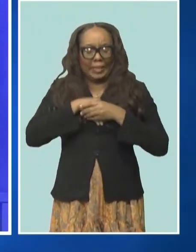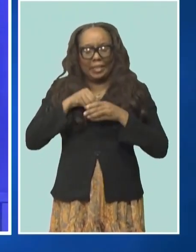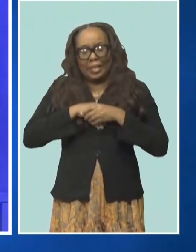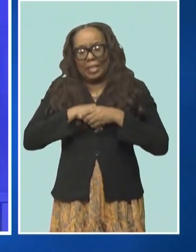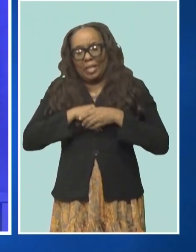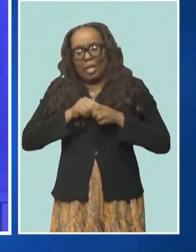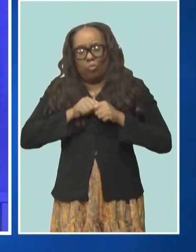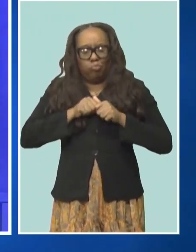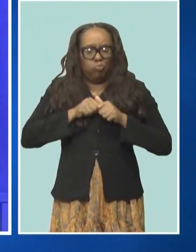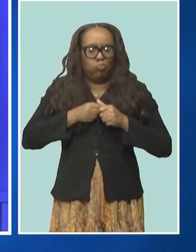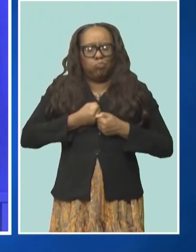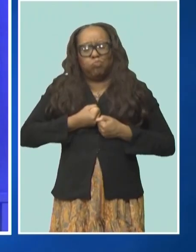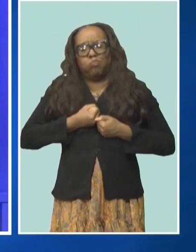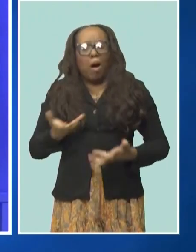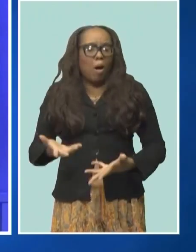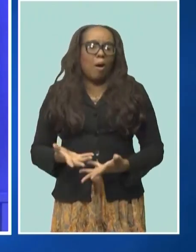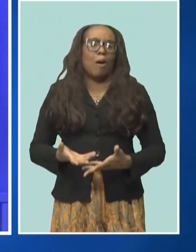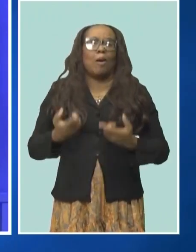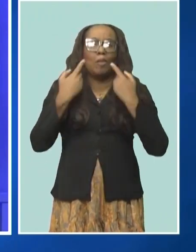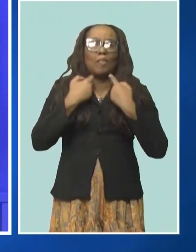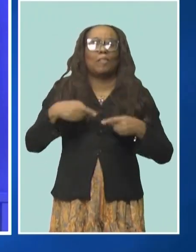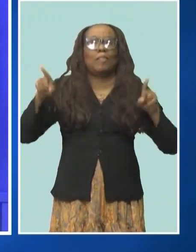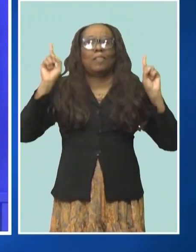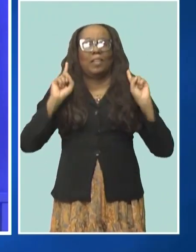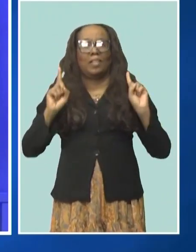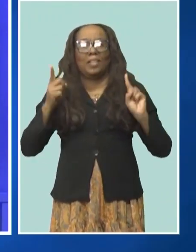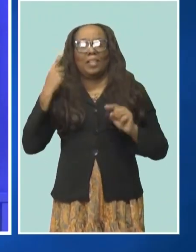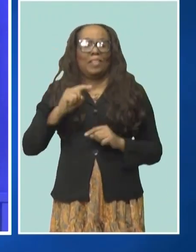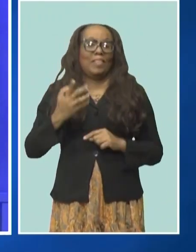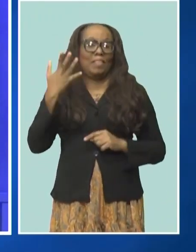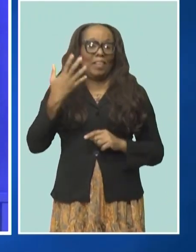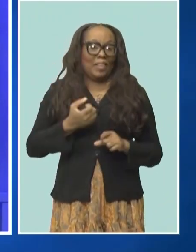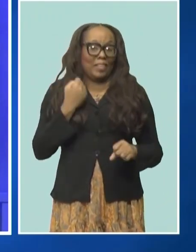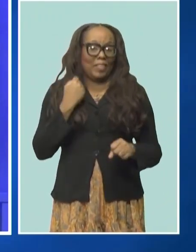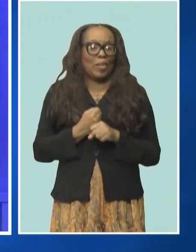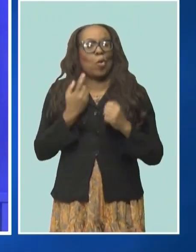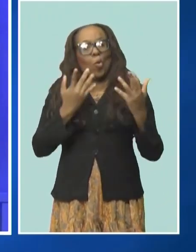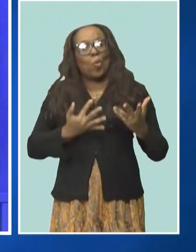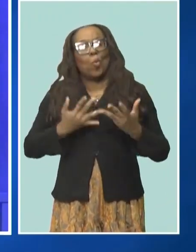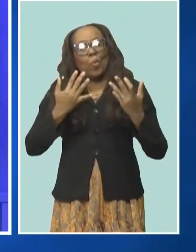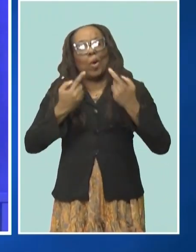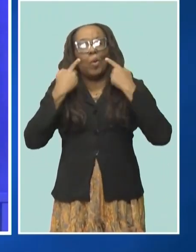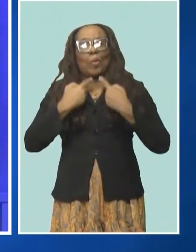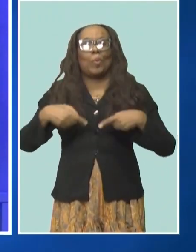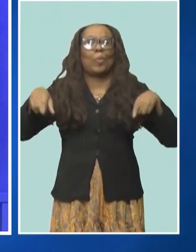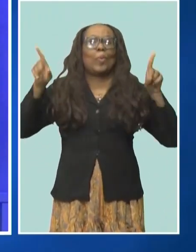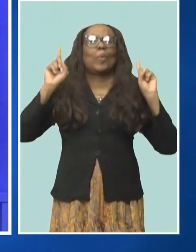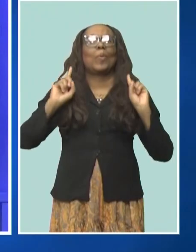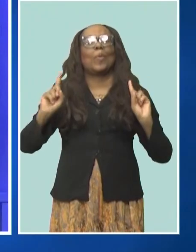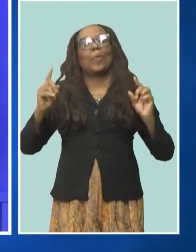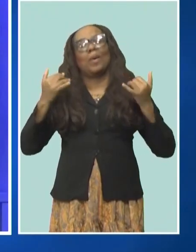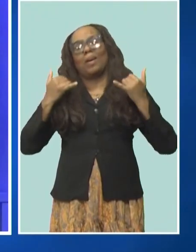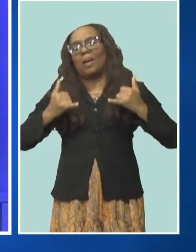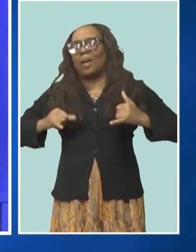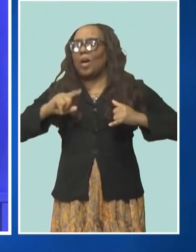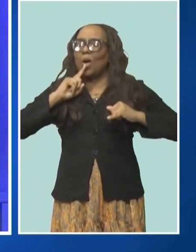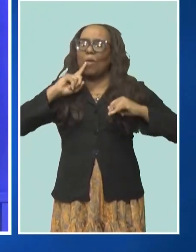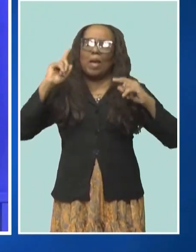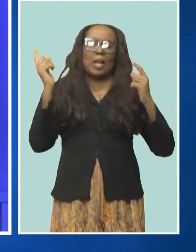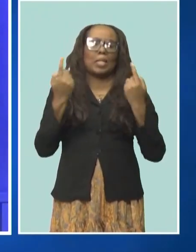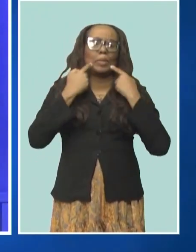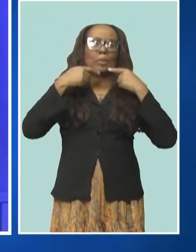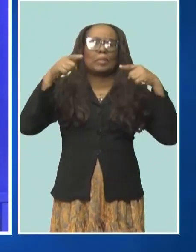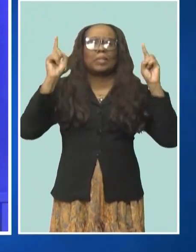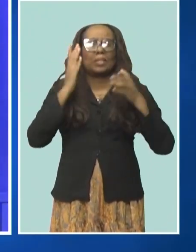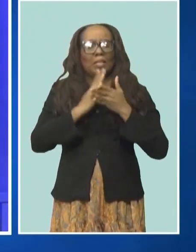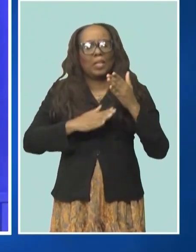our interests, all of our zeal for the last 5 years. And now it has washed over St. Joseph, and I'm sure that